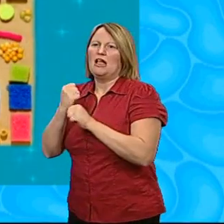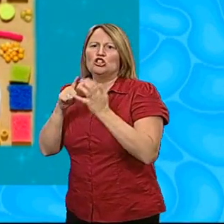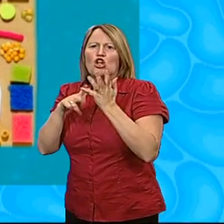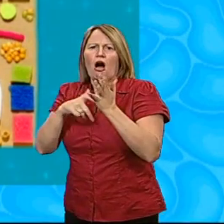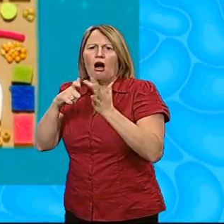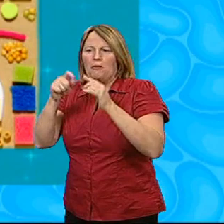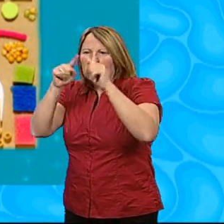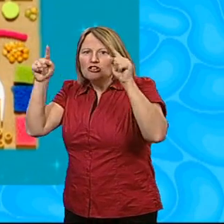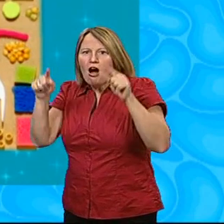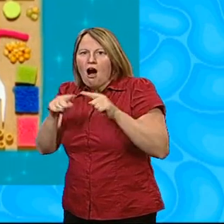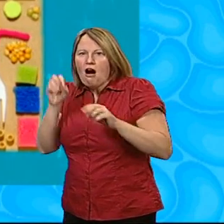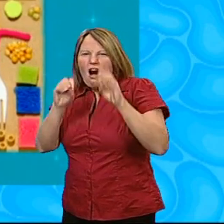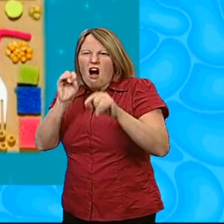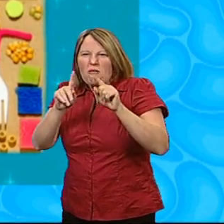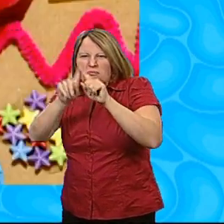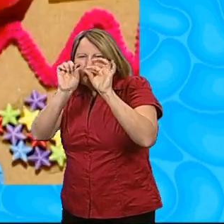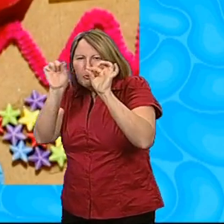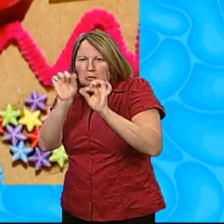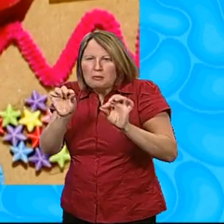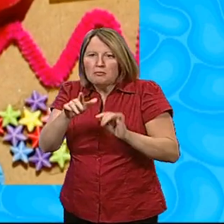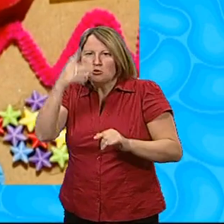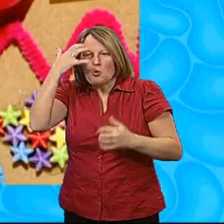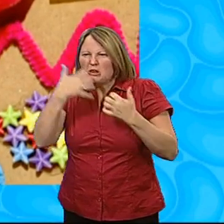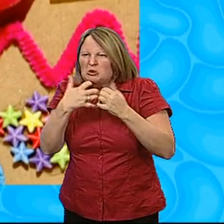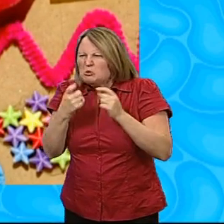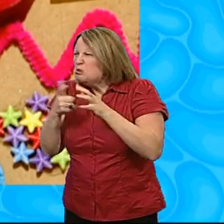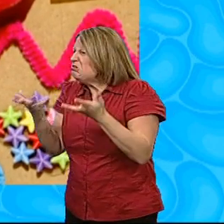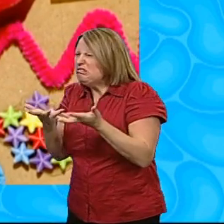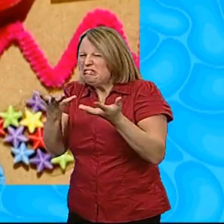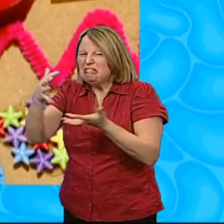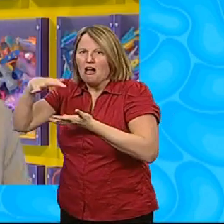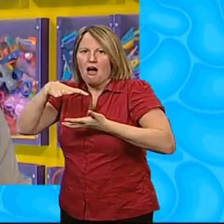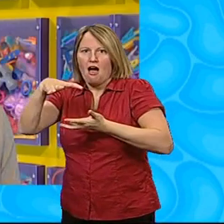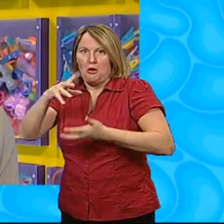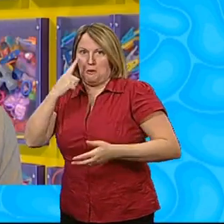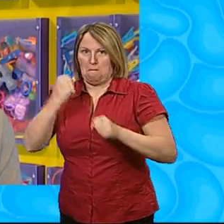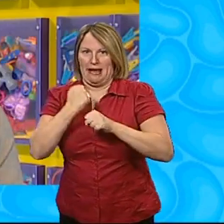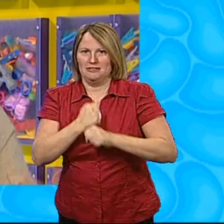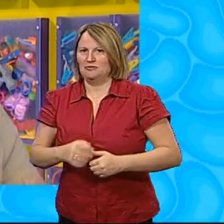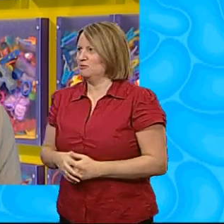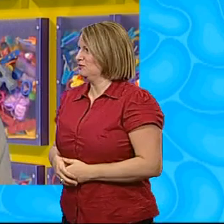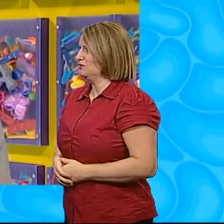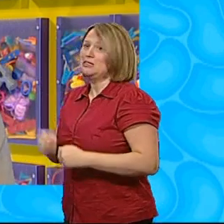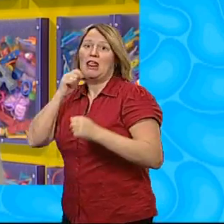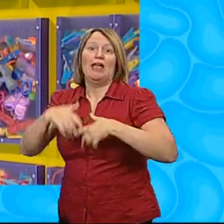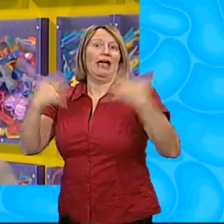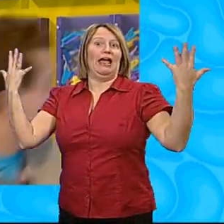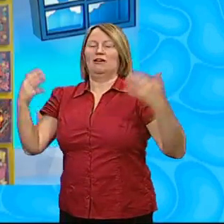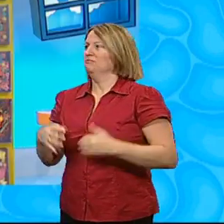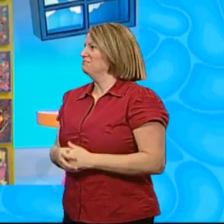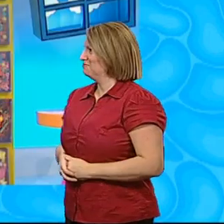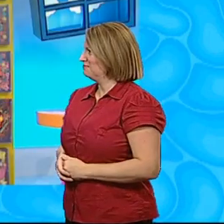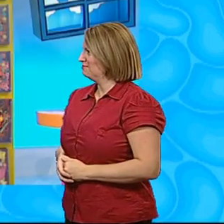a junk picture using all the bits and pieces that you don't know what to do with. Let's make it. You can use anything.